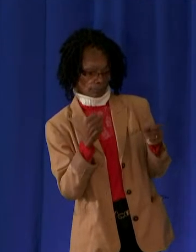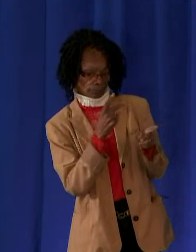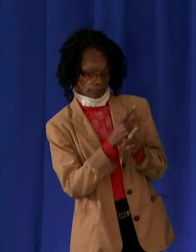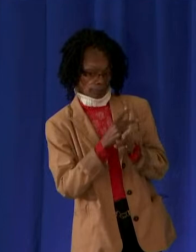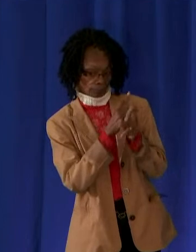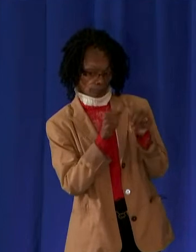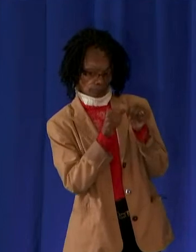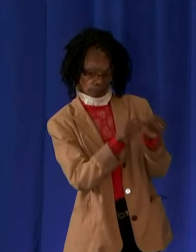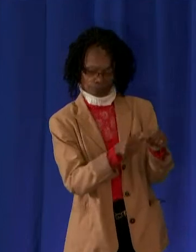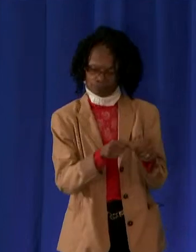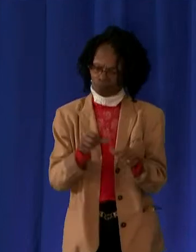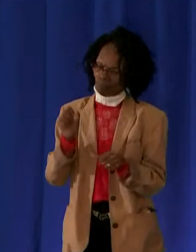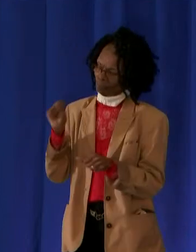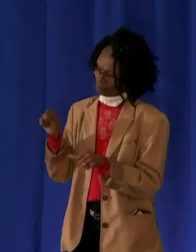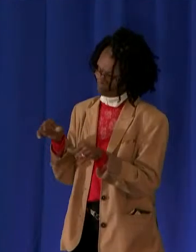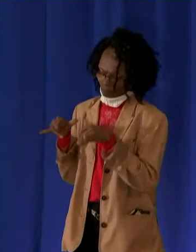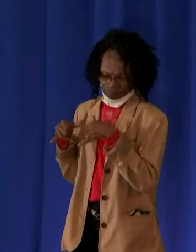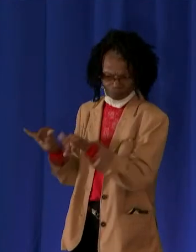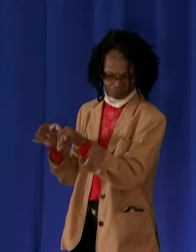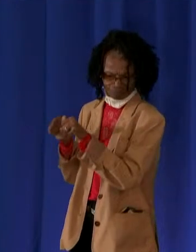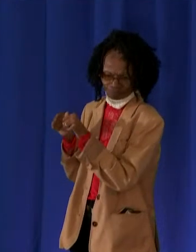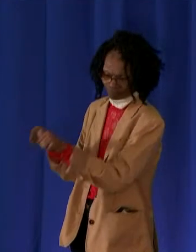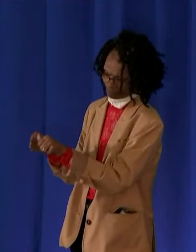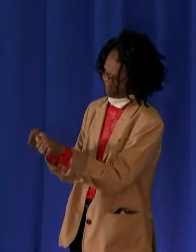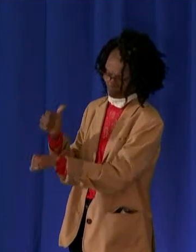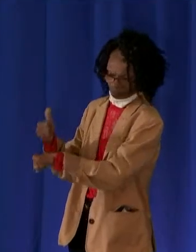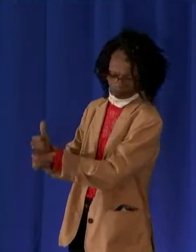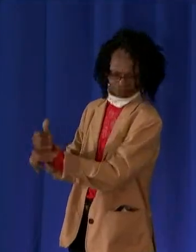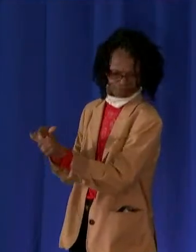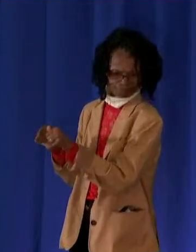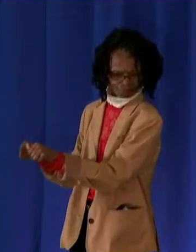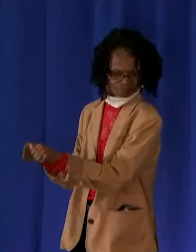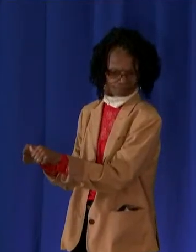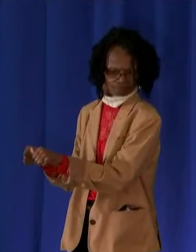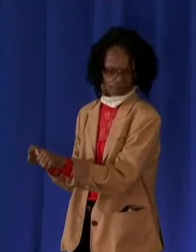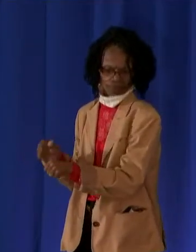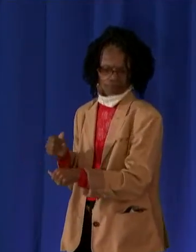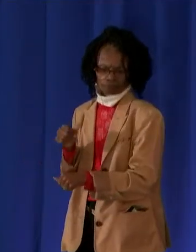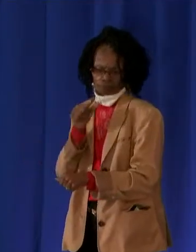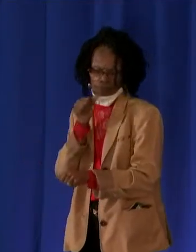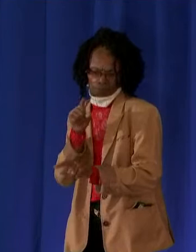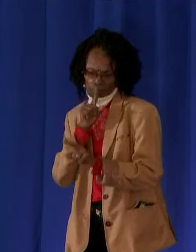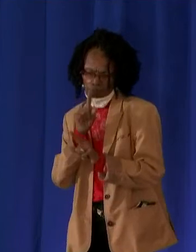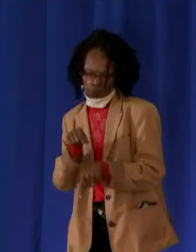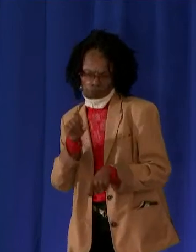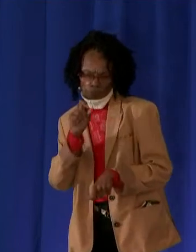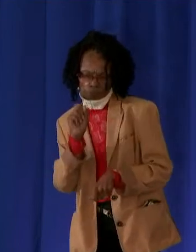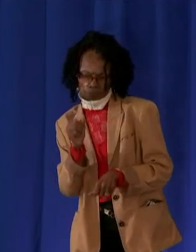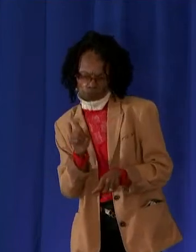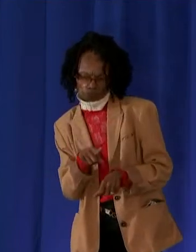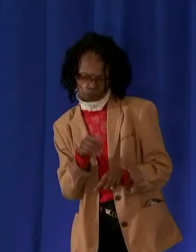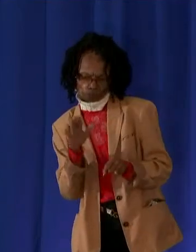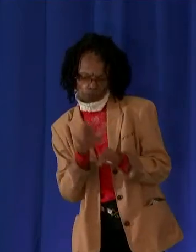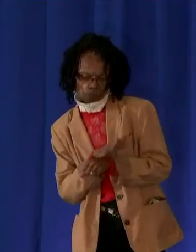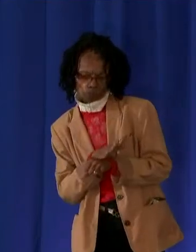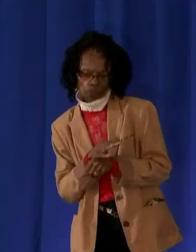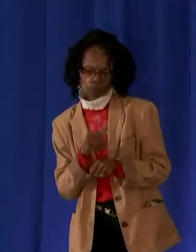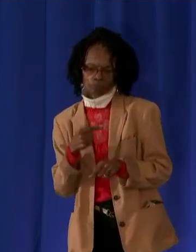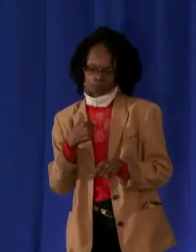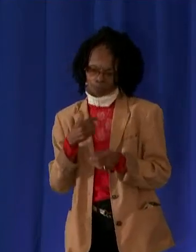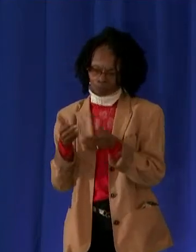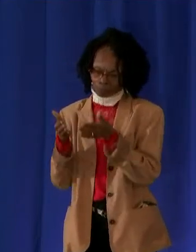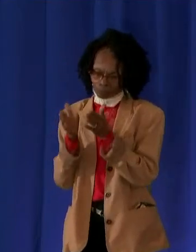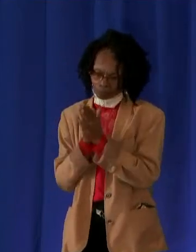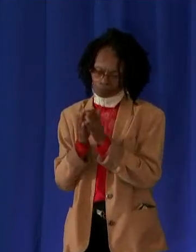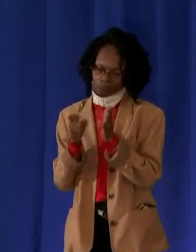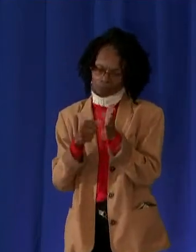in? Those remain in place. And as does, I didn't answer fully, as does the